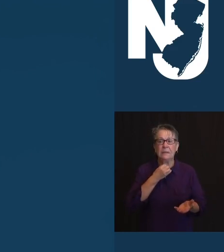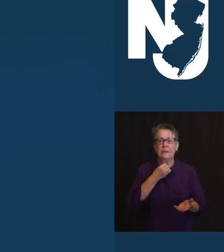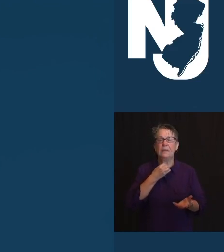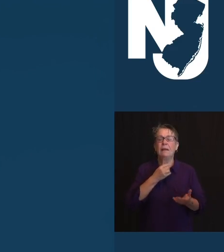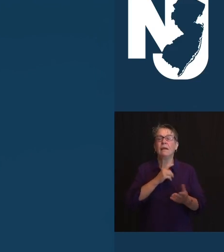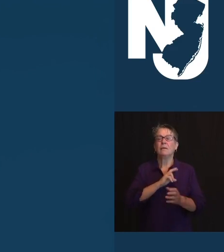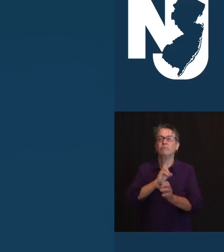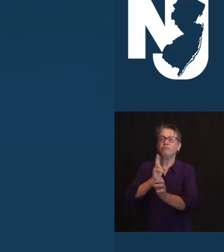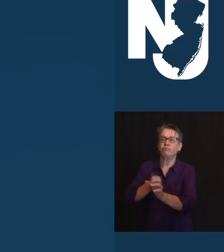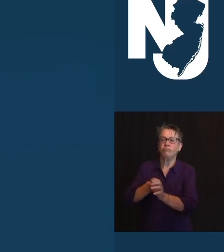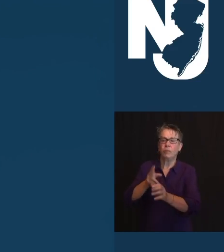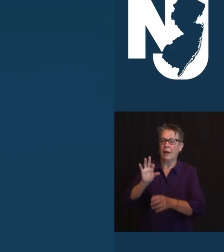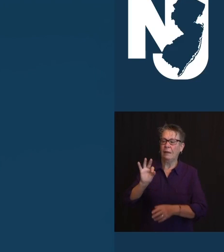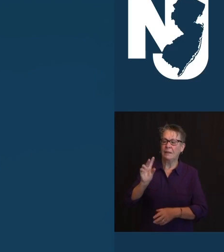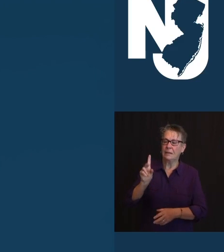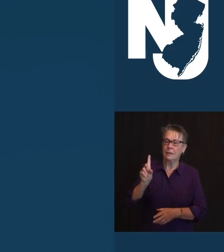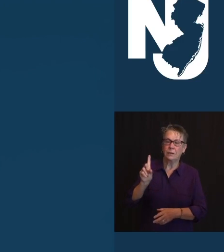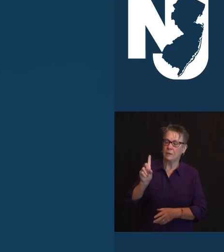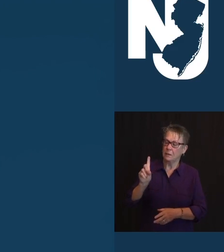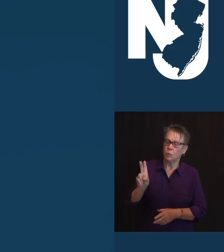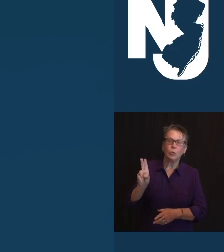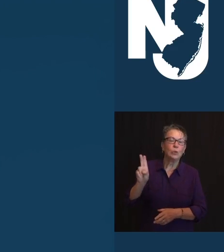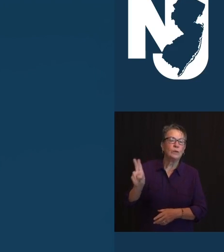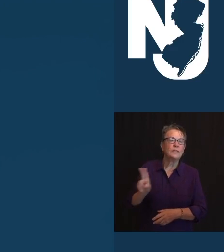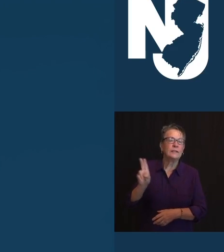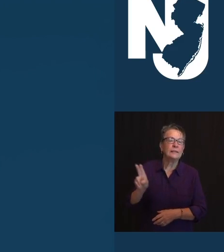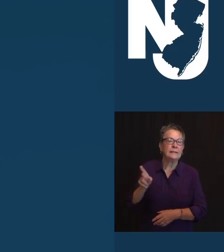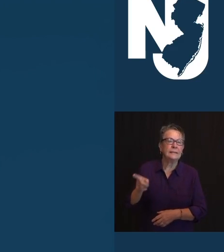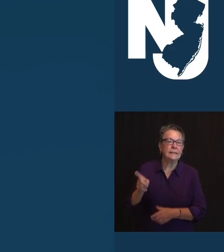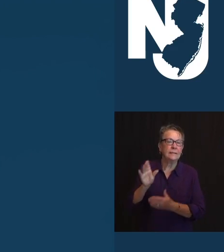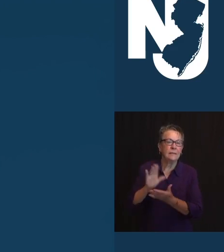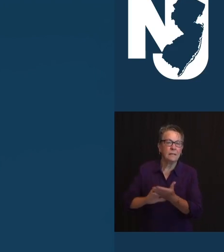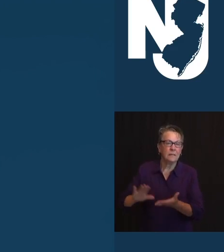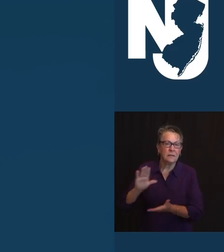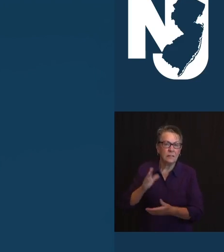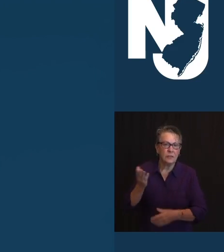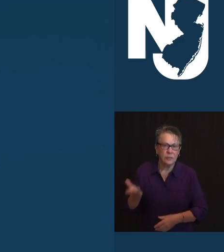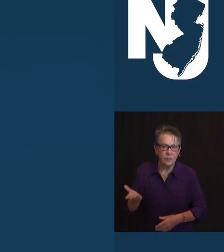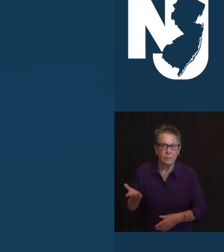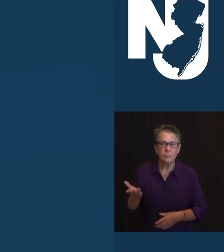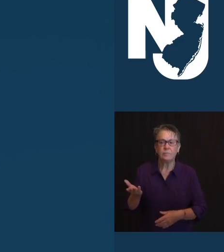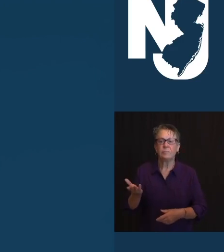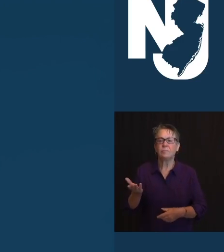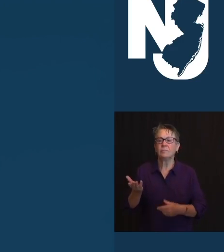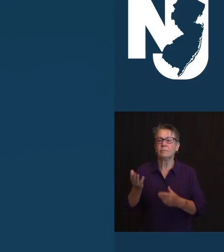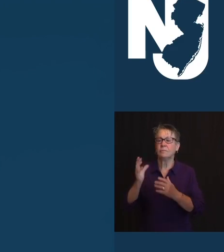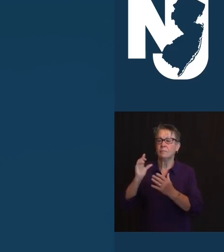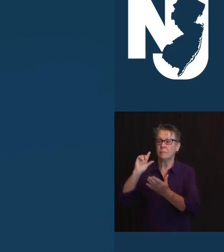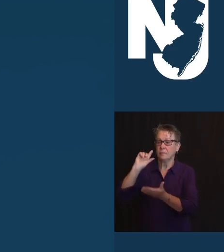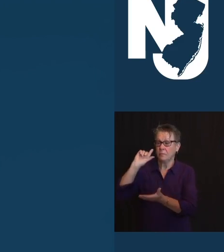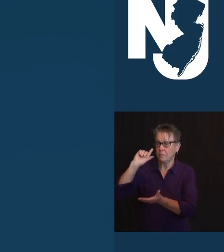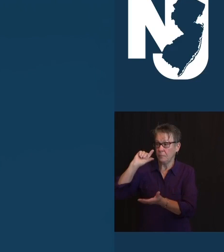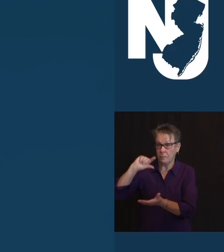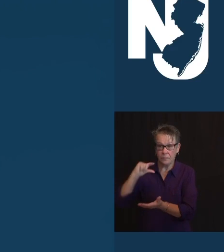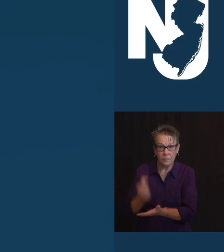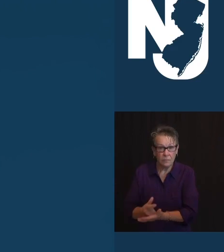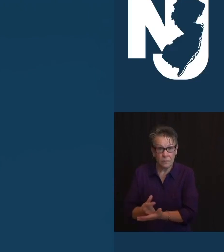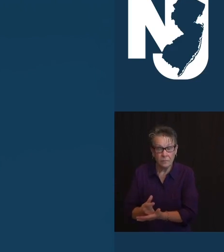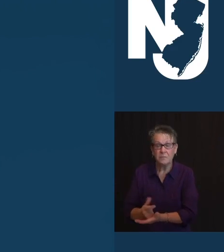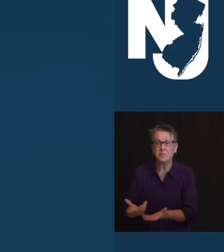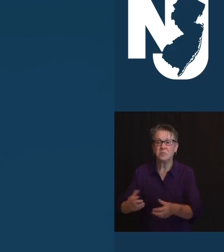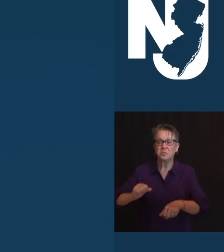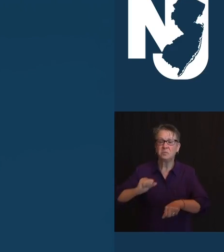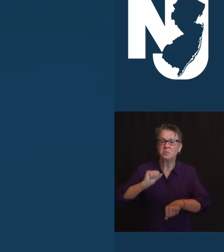clerk to his retirement as vice president of operations at Kyocera. Golfing with friends was a pleasure of his for